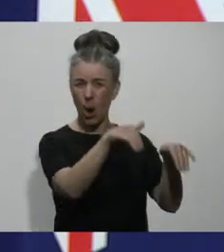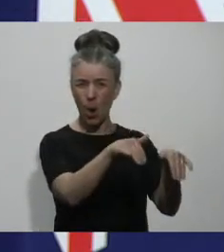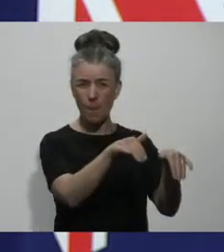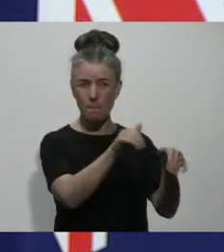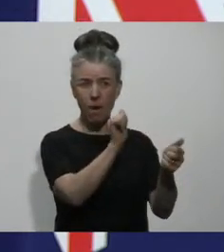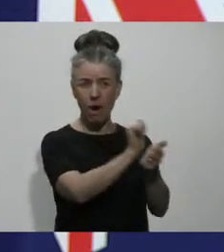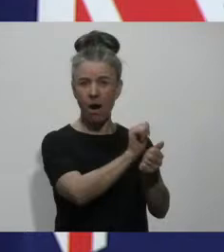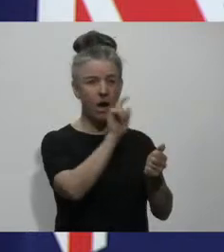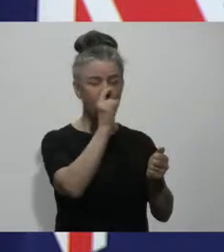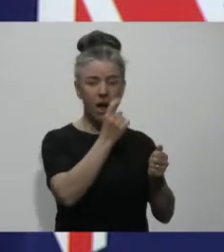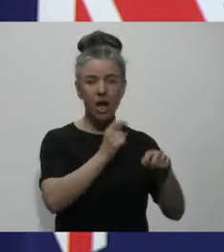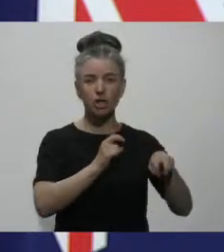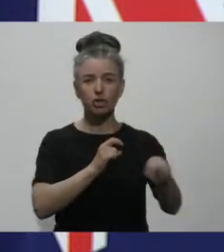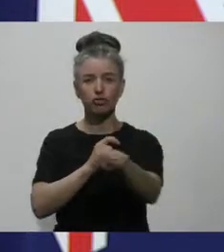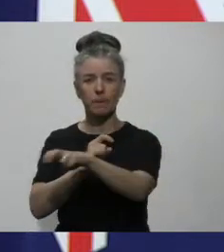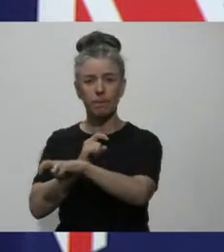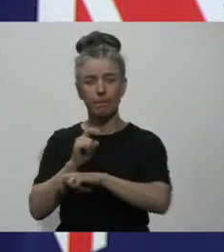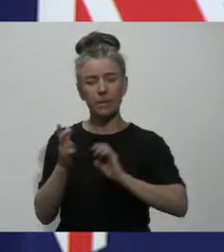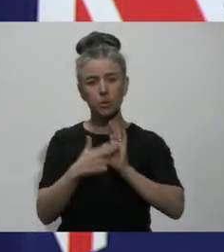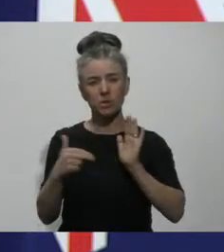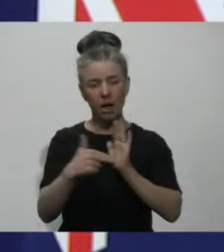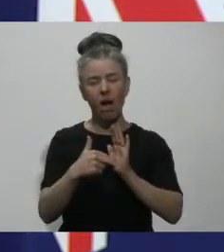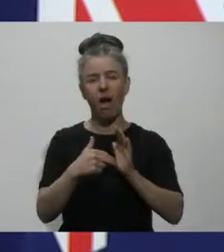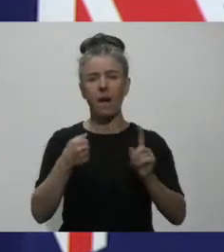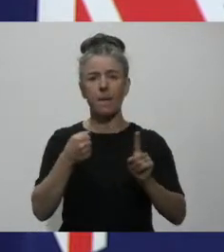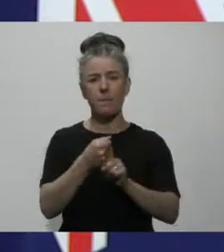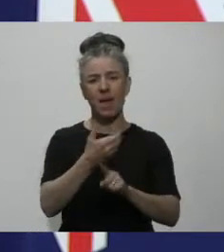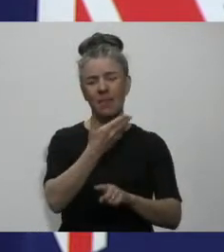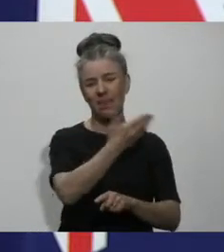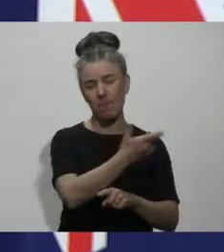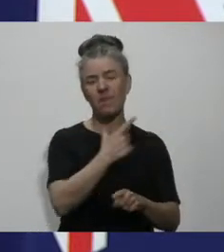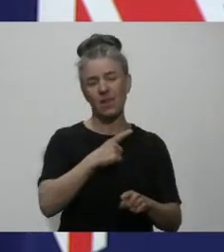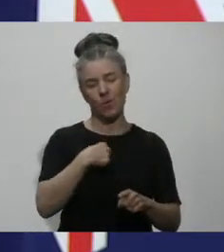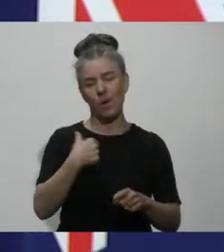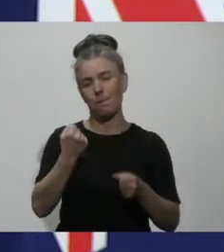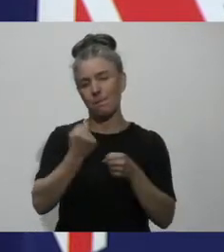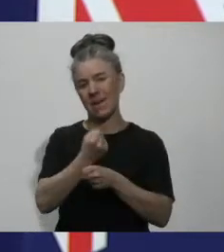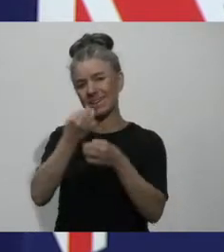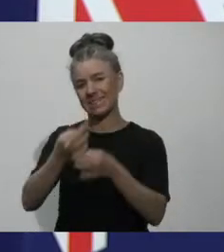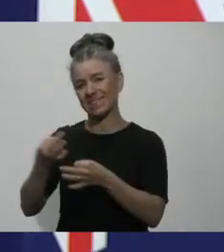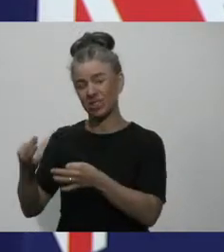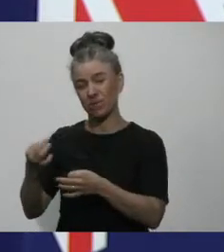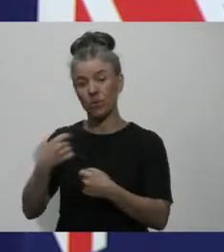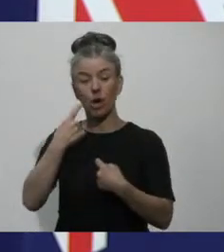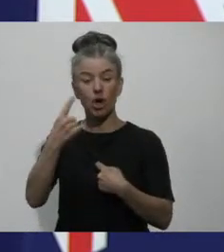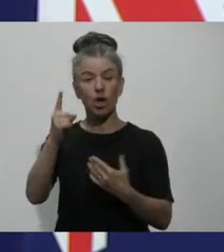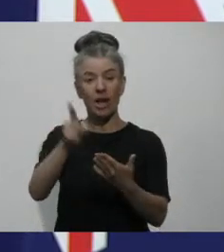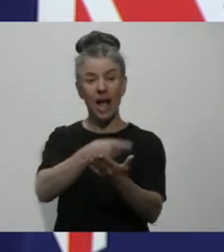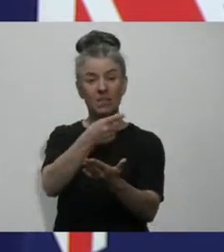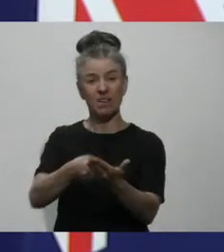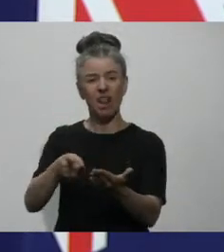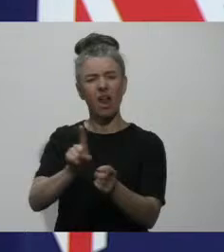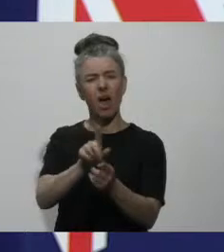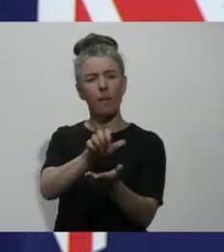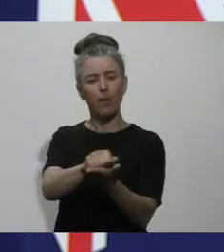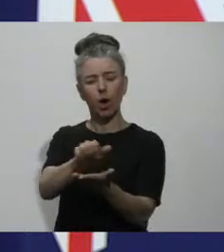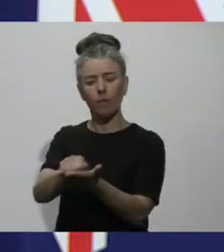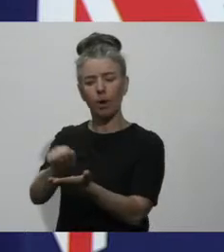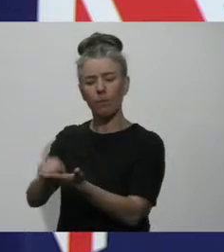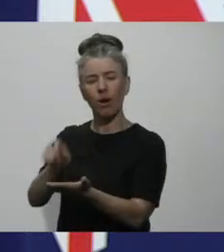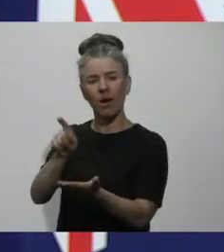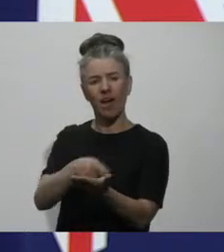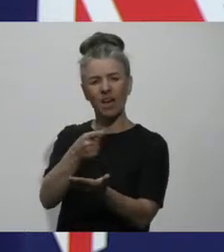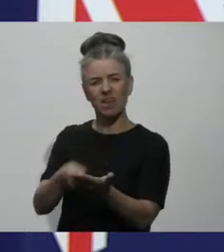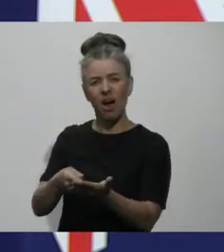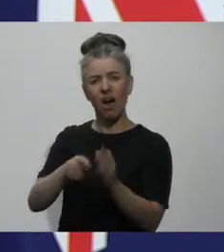will have on tourism elsewhere in New Zealand. We are already hearing reports of cancelled bookings, and that is having an impact on regional